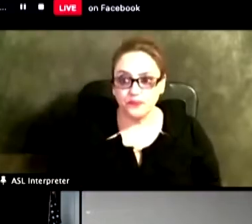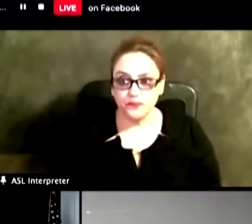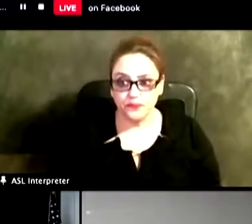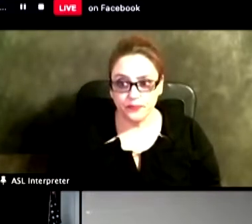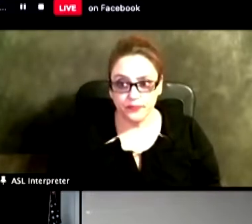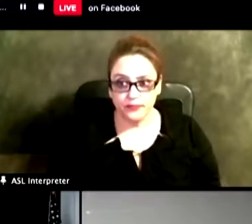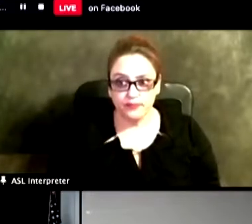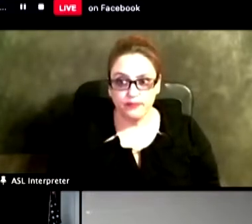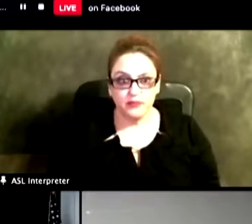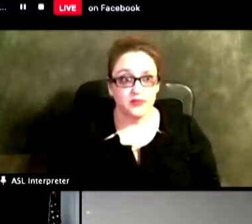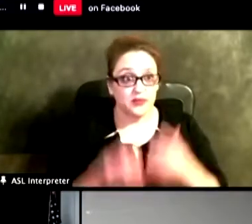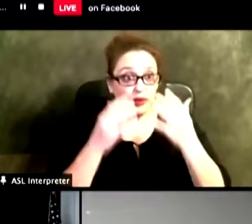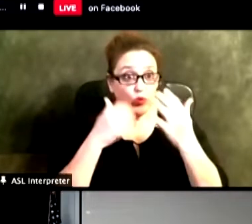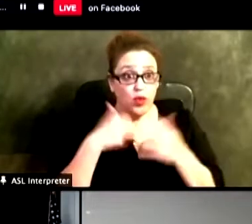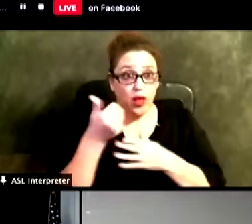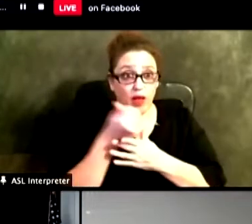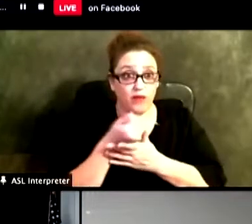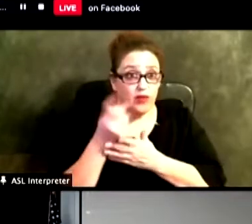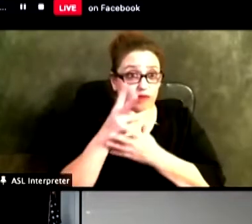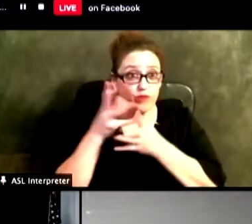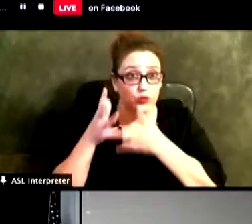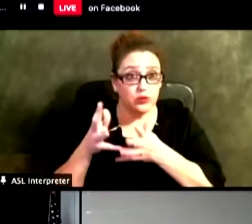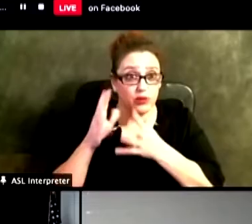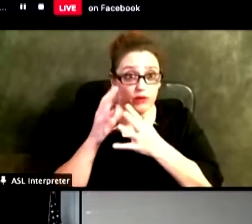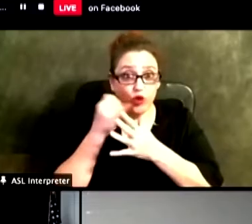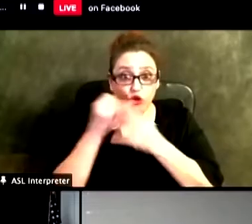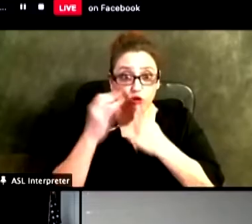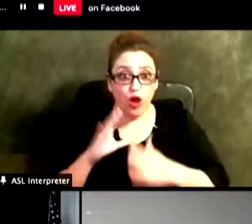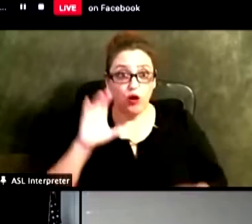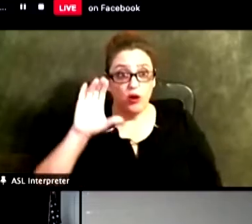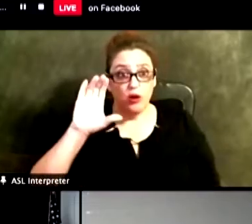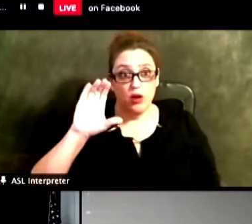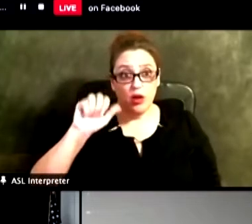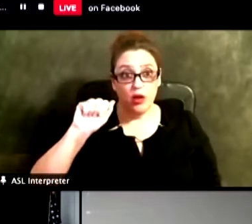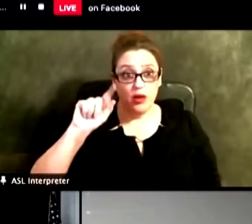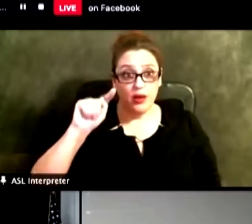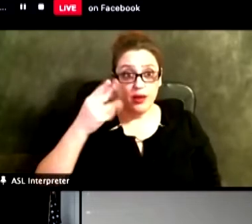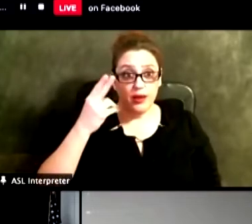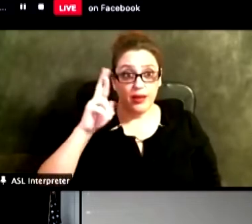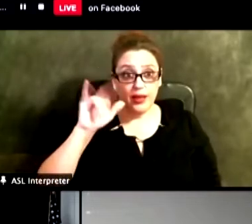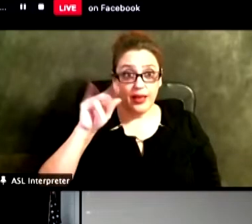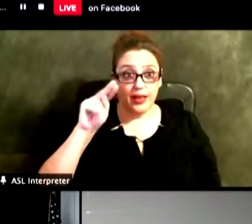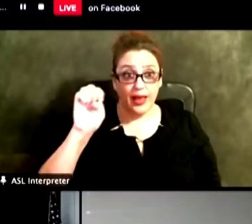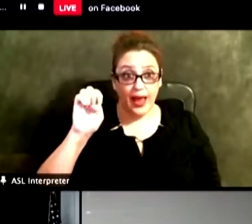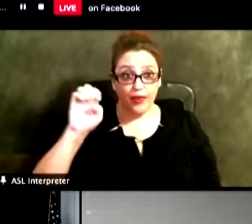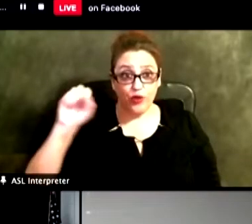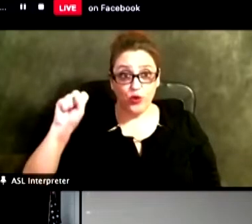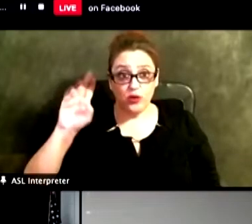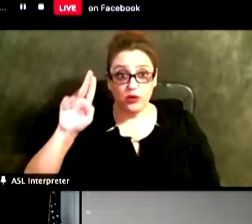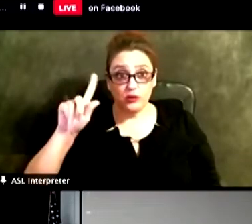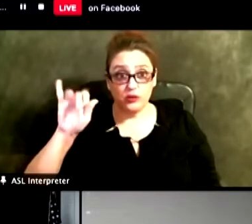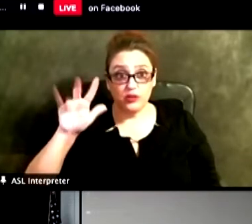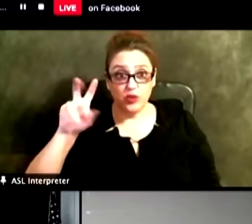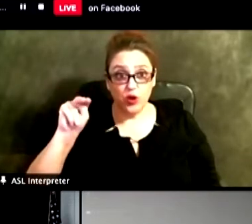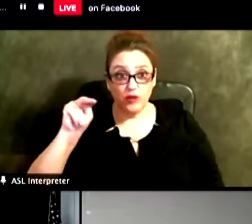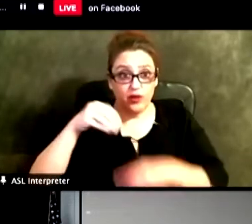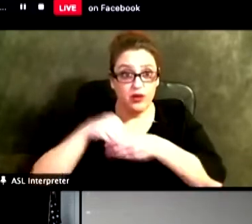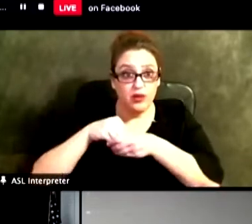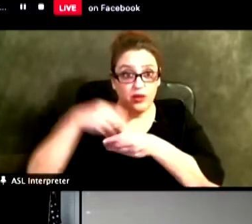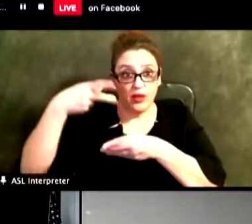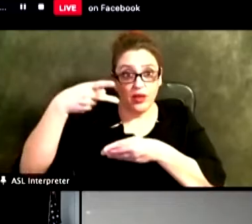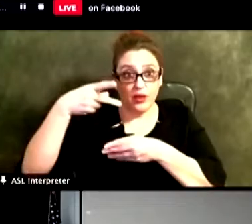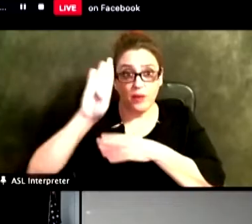few remaining callers. Let me first go to Catherine Sullivan in the ballpark area. And I know Catherine's been very, very patient. I hope she's still there.